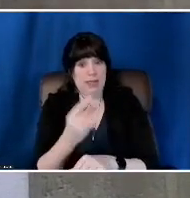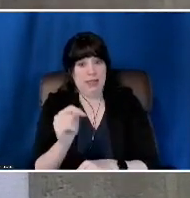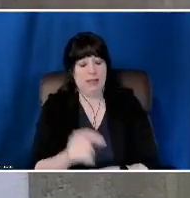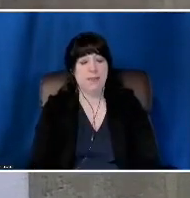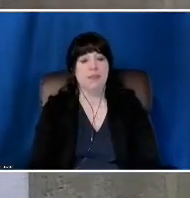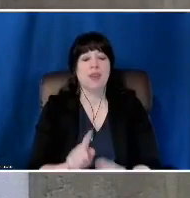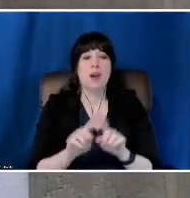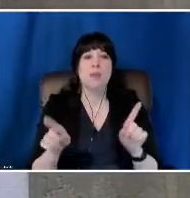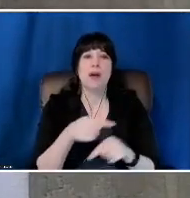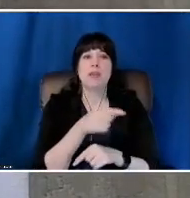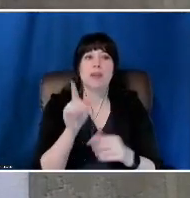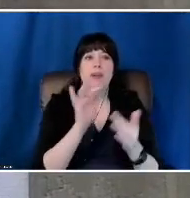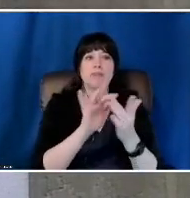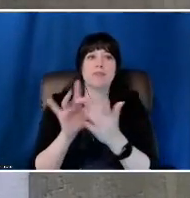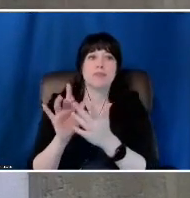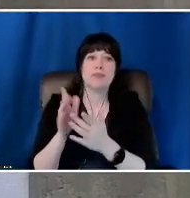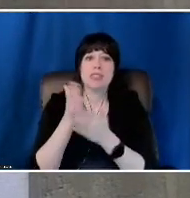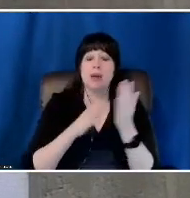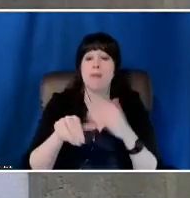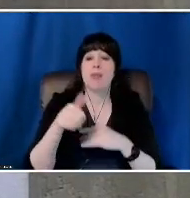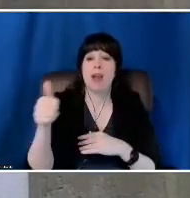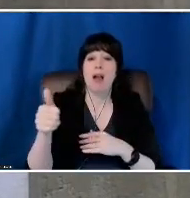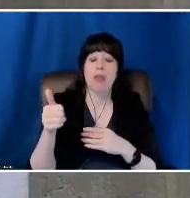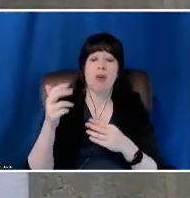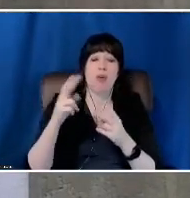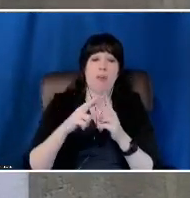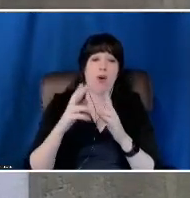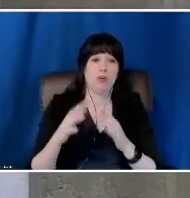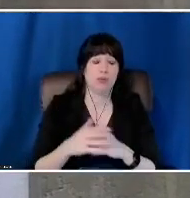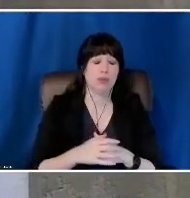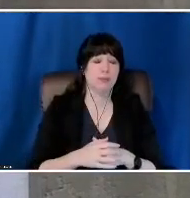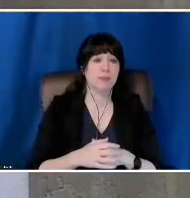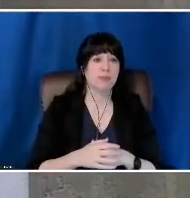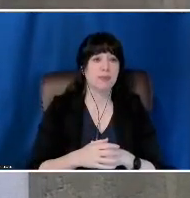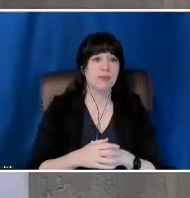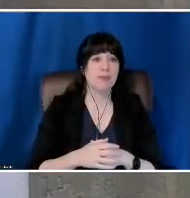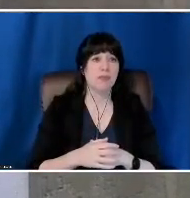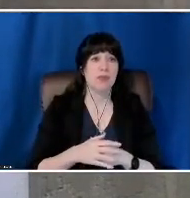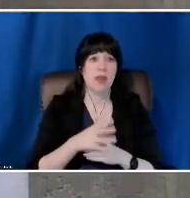they did reach out to some of the other partners, and this was,